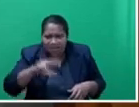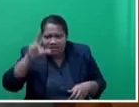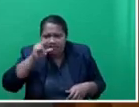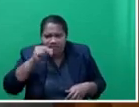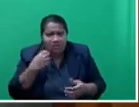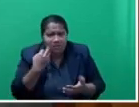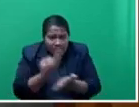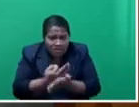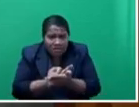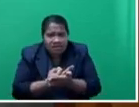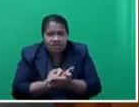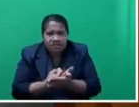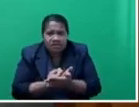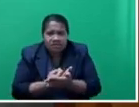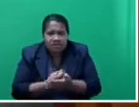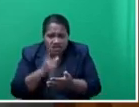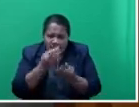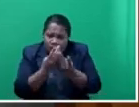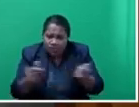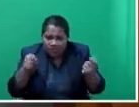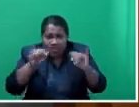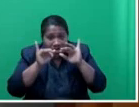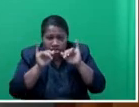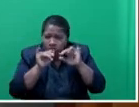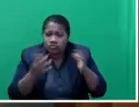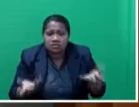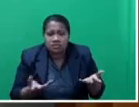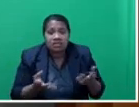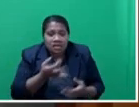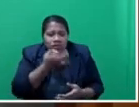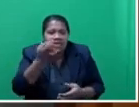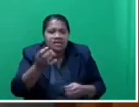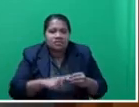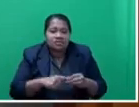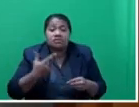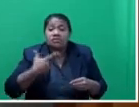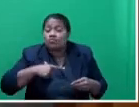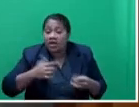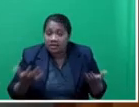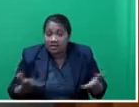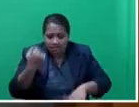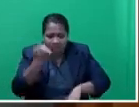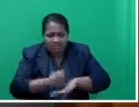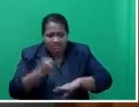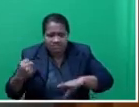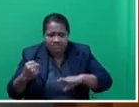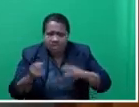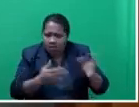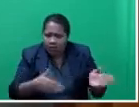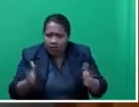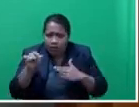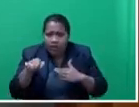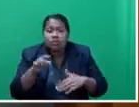to address those issues properly. And we ask the question, why did the government move that to